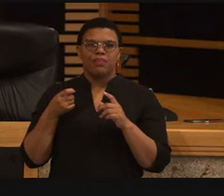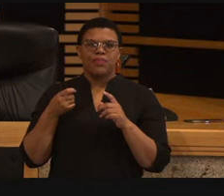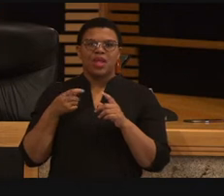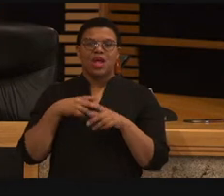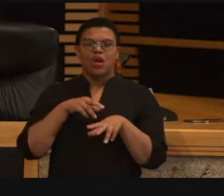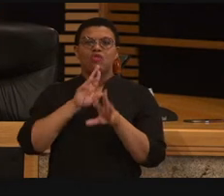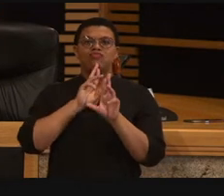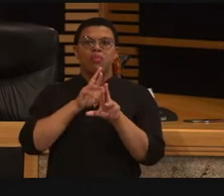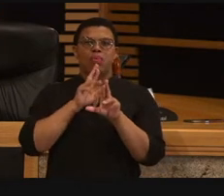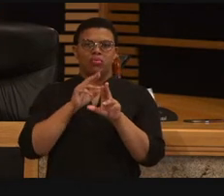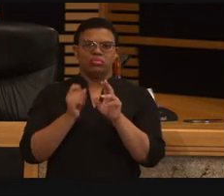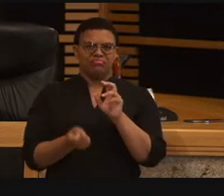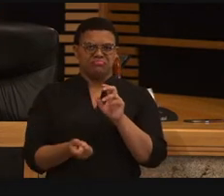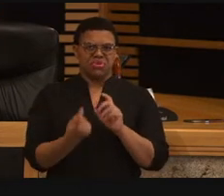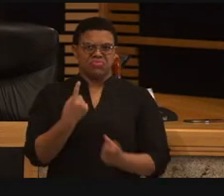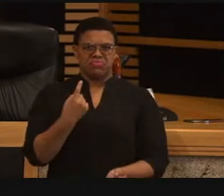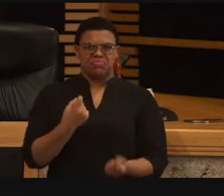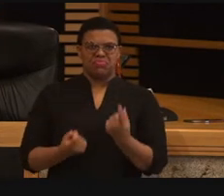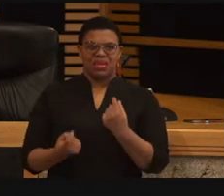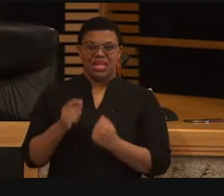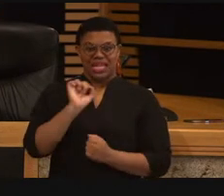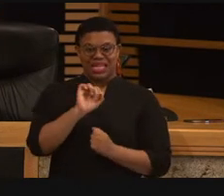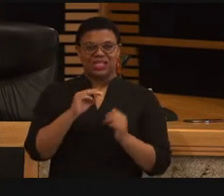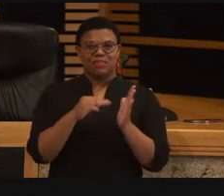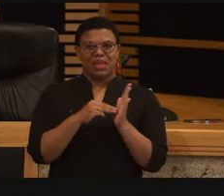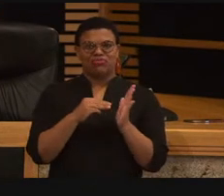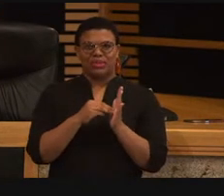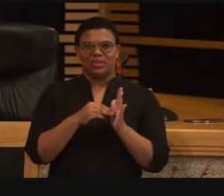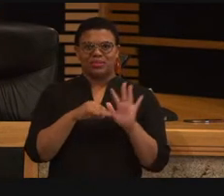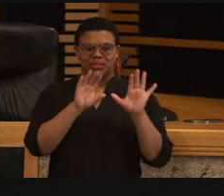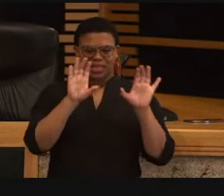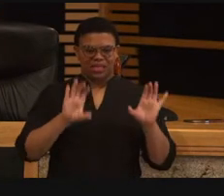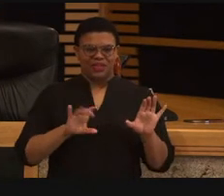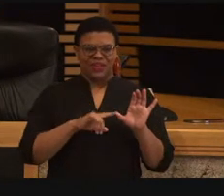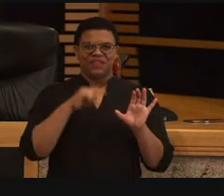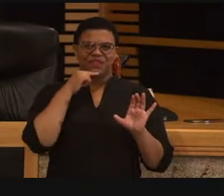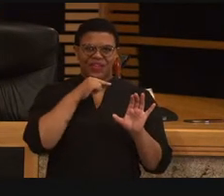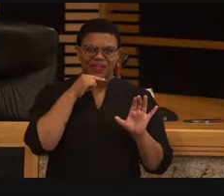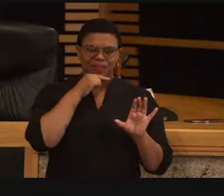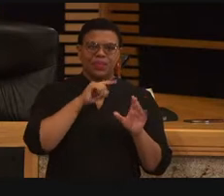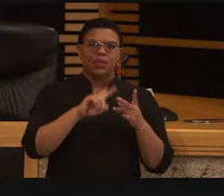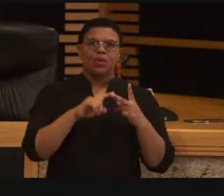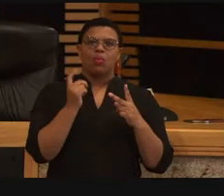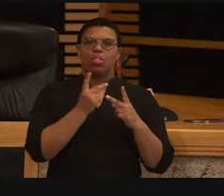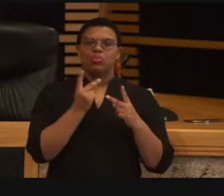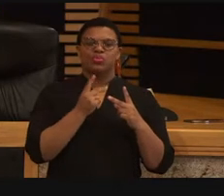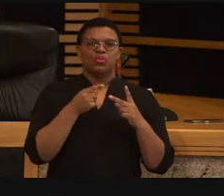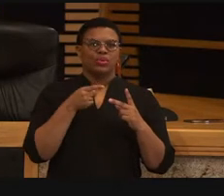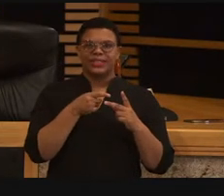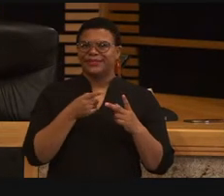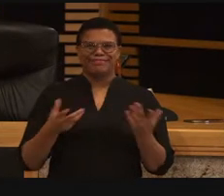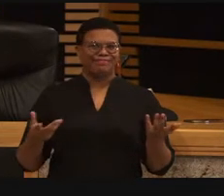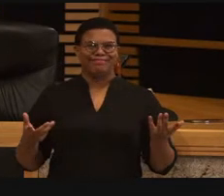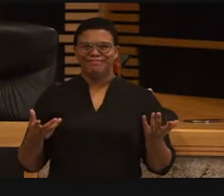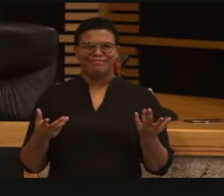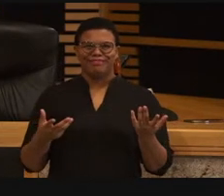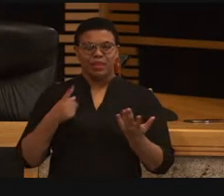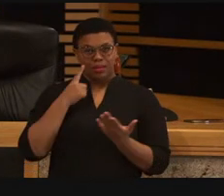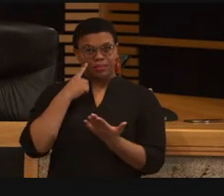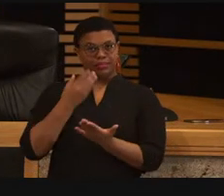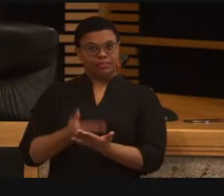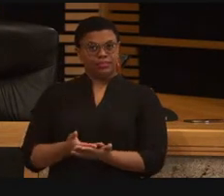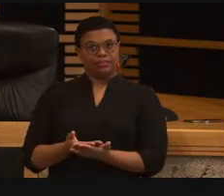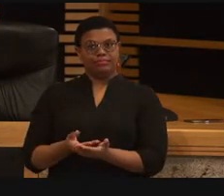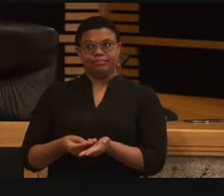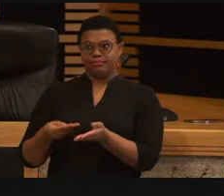reports have surfaced that his matric certificate is fraudulent and he has not reported by showing evidence to the